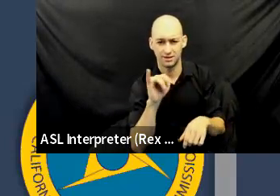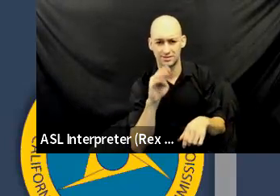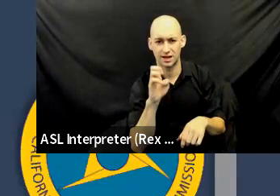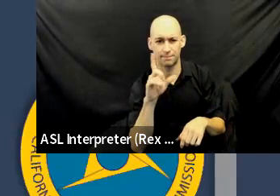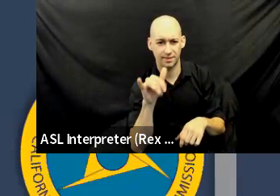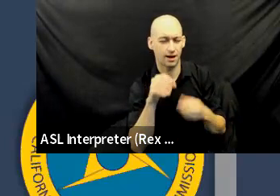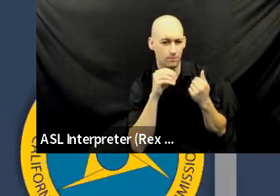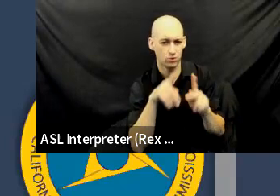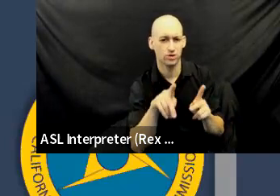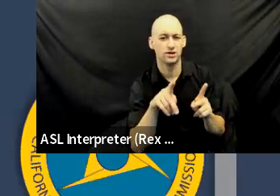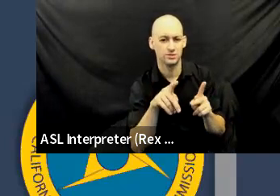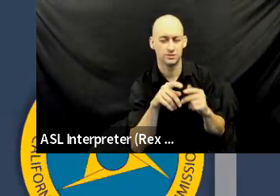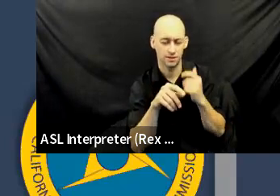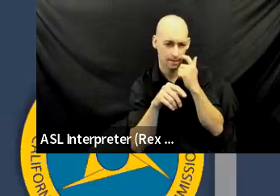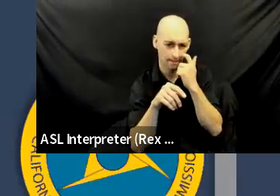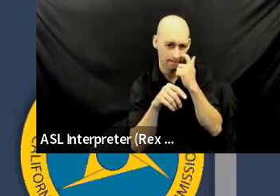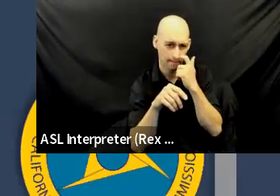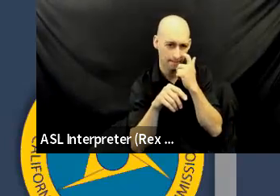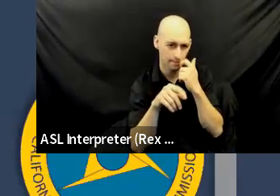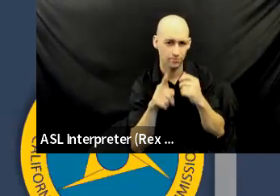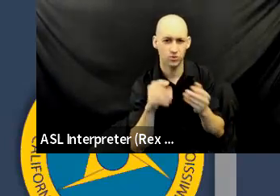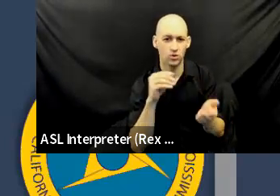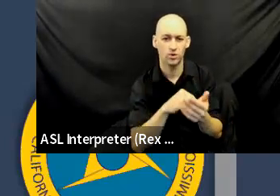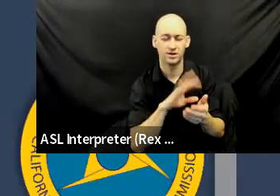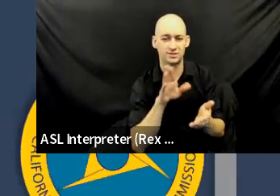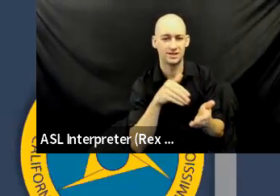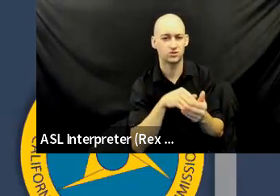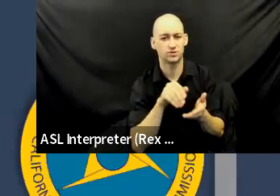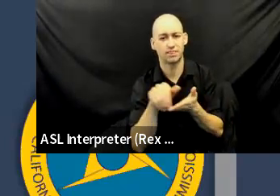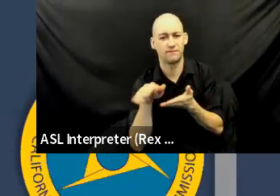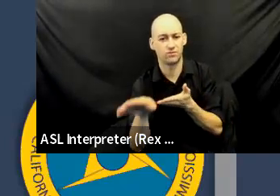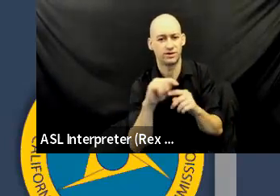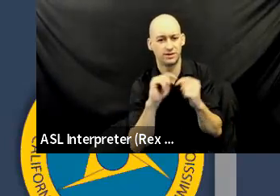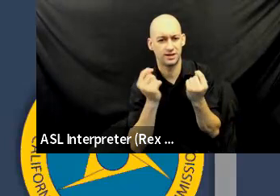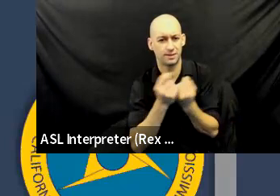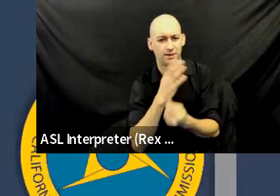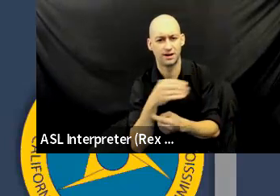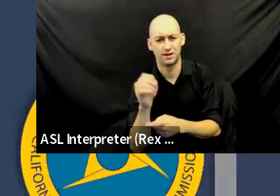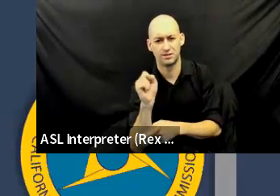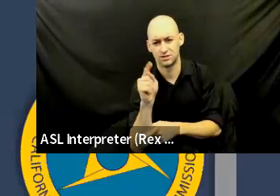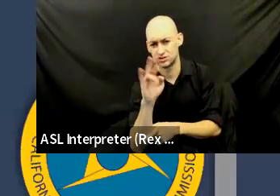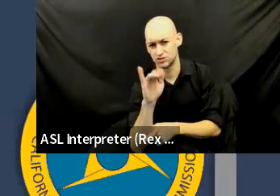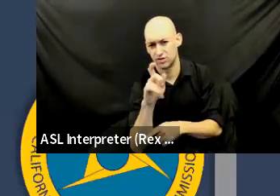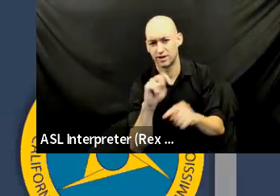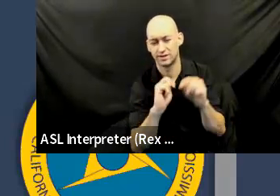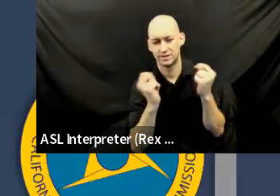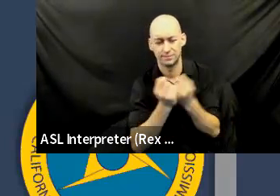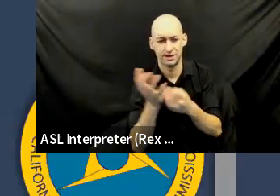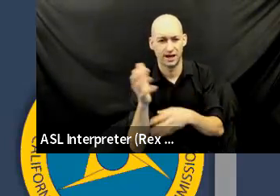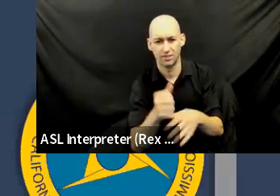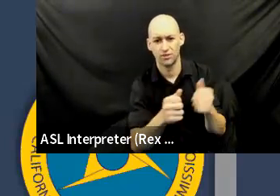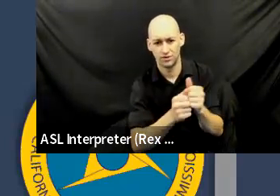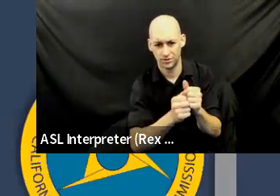requests, as you're putting the central delivery team and the strike teams together, what's the report back going to look like to